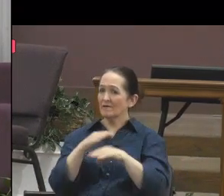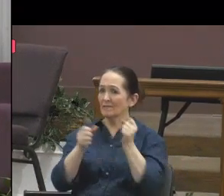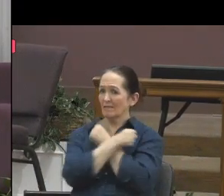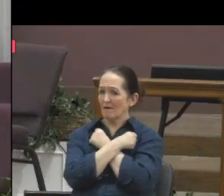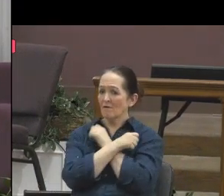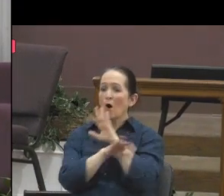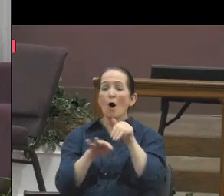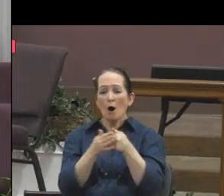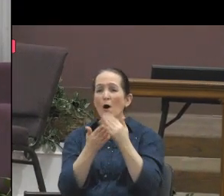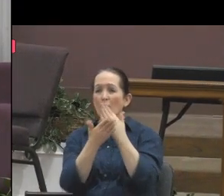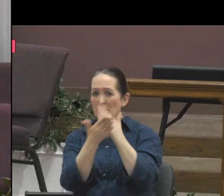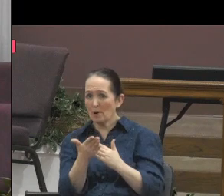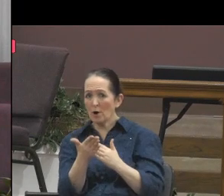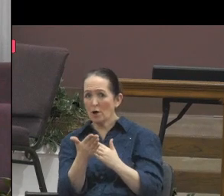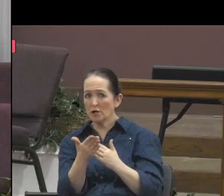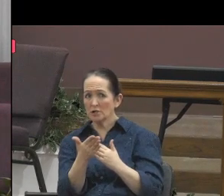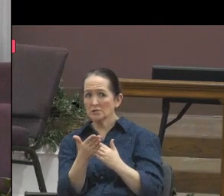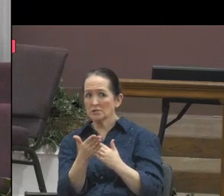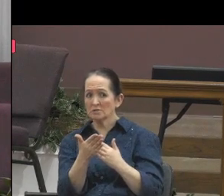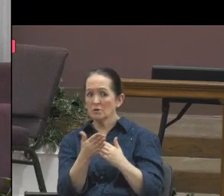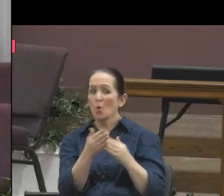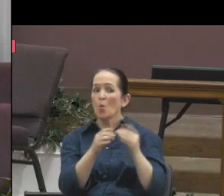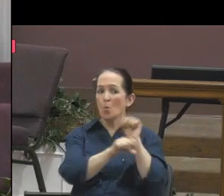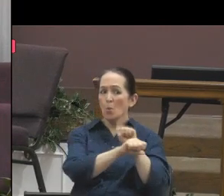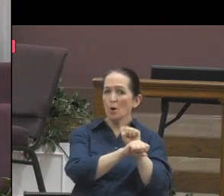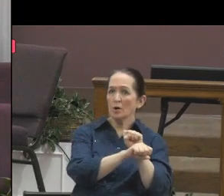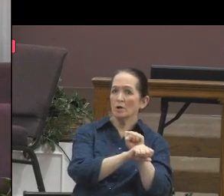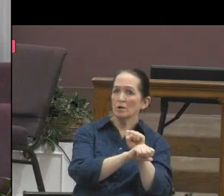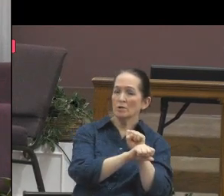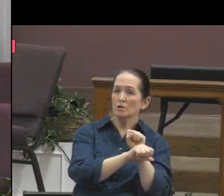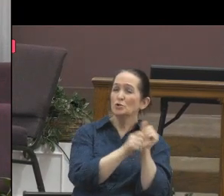All the parts work together.